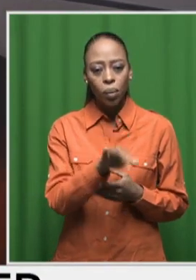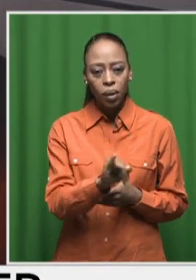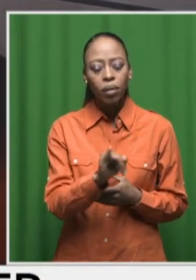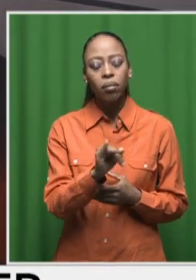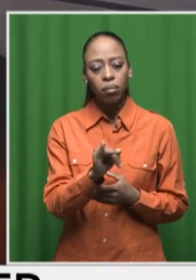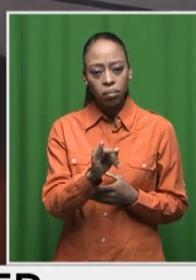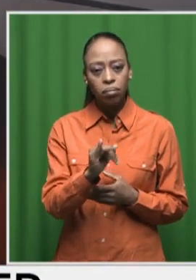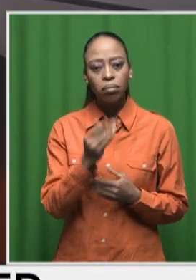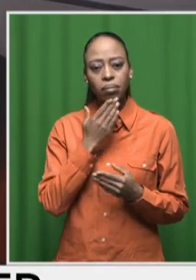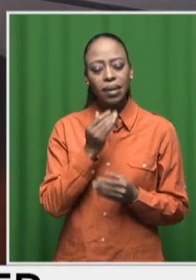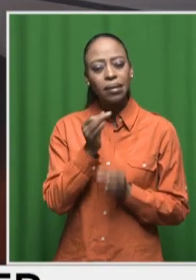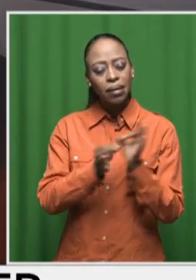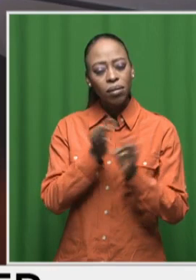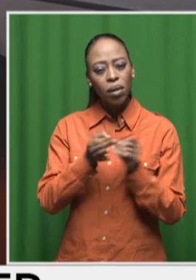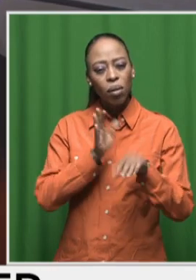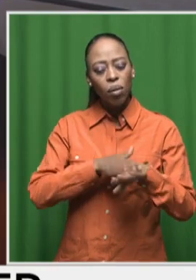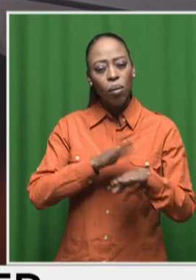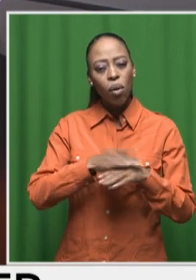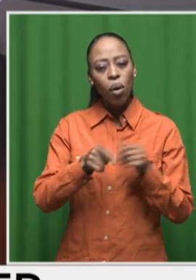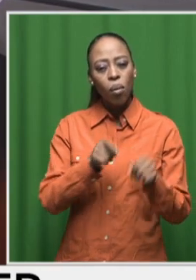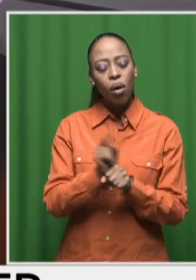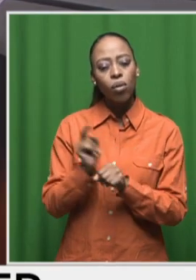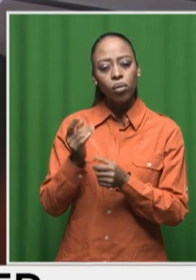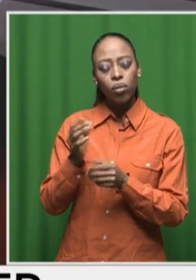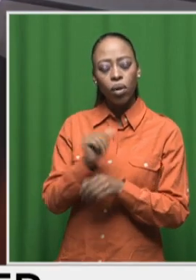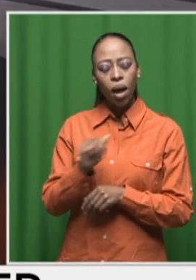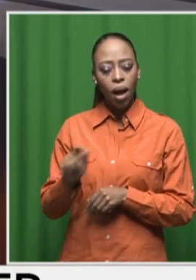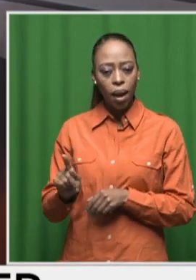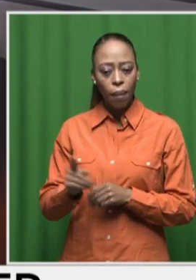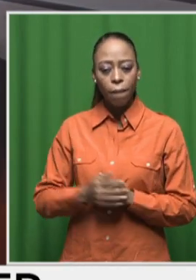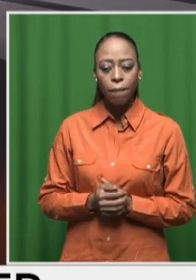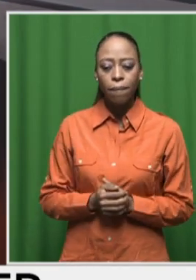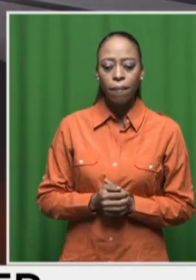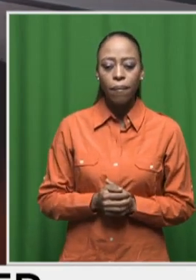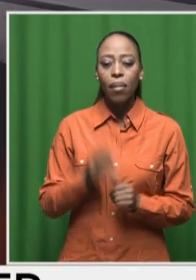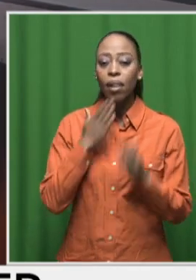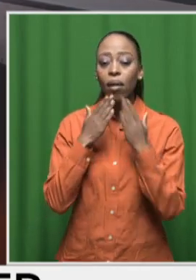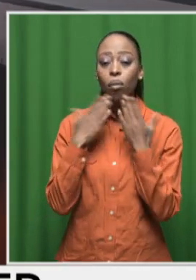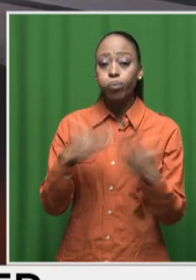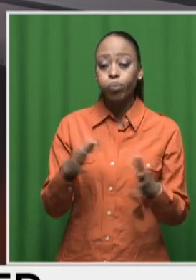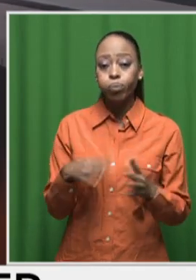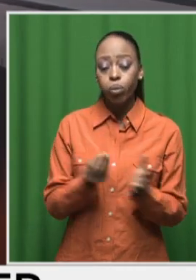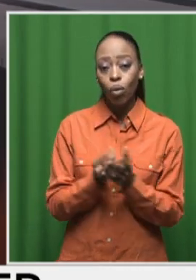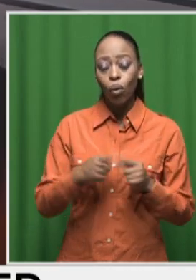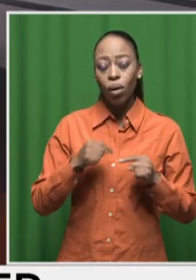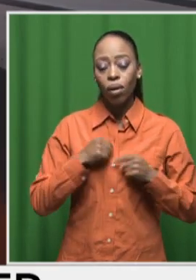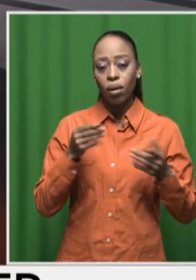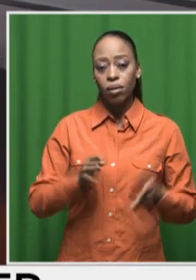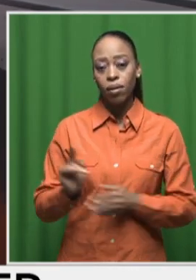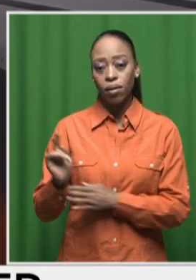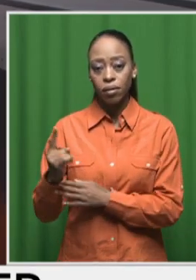give it background. Yeah, I think, and thank you for having us on the show, firstly, Lulu.